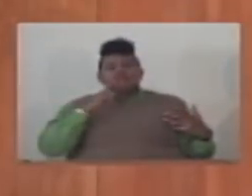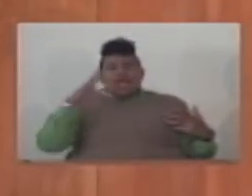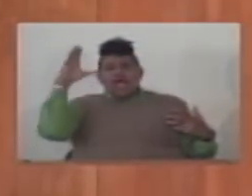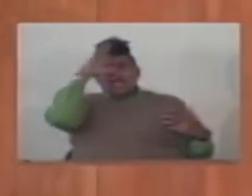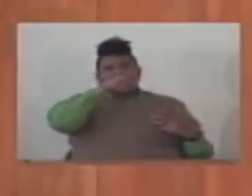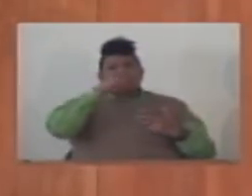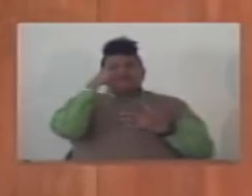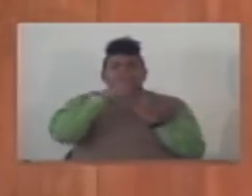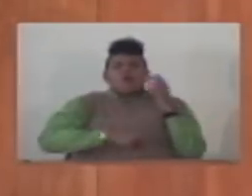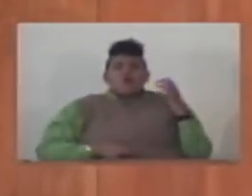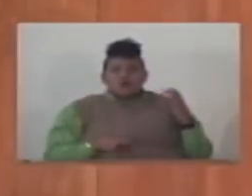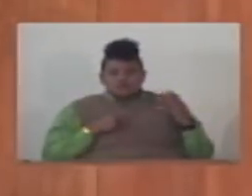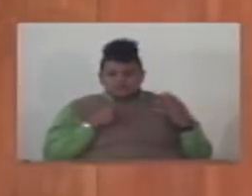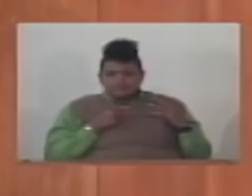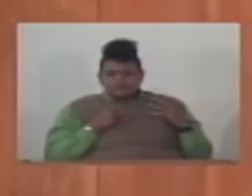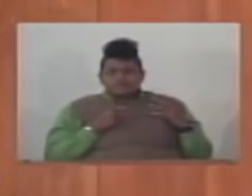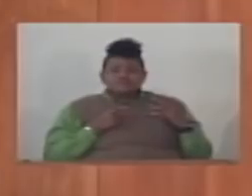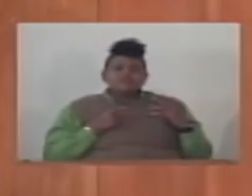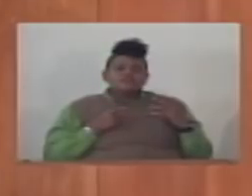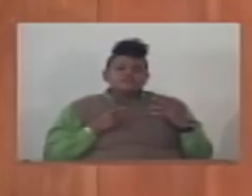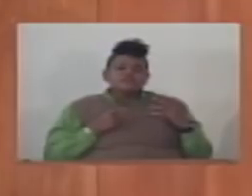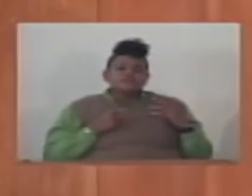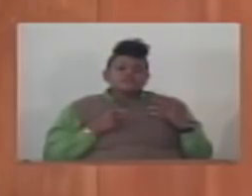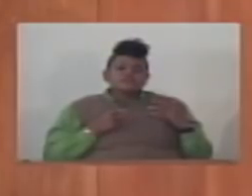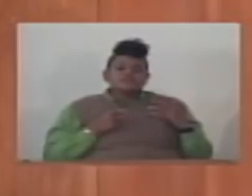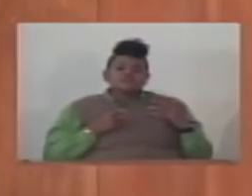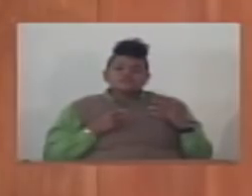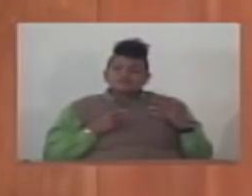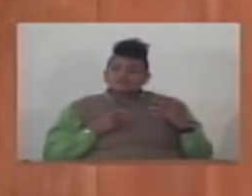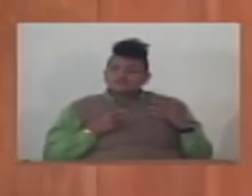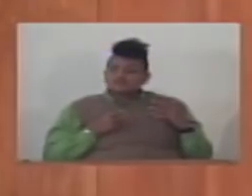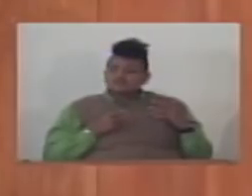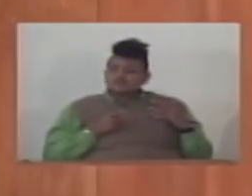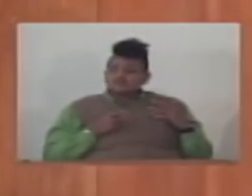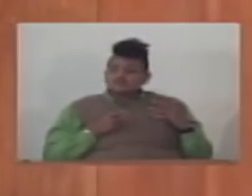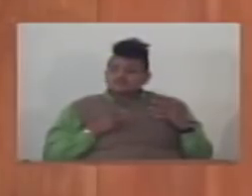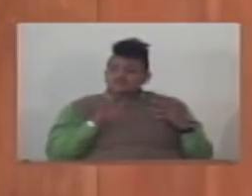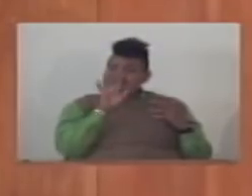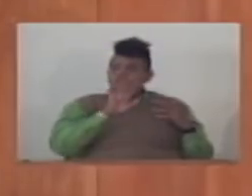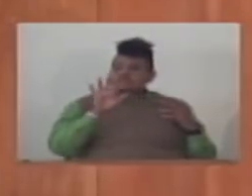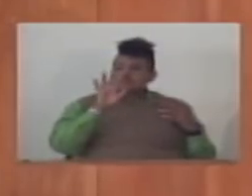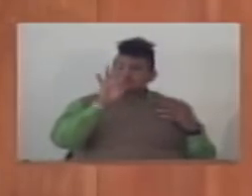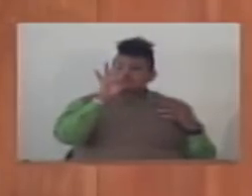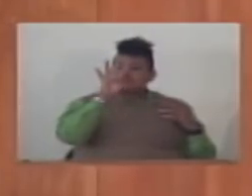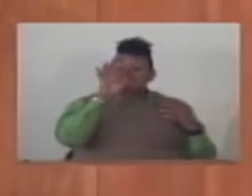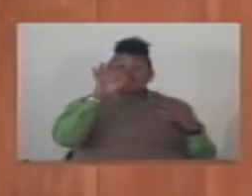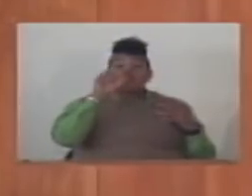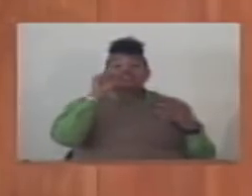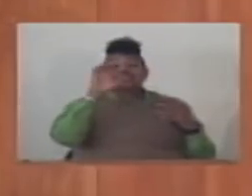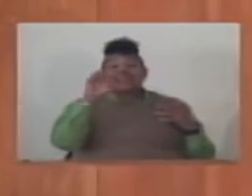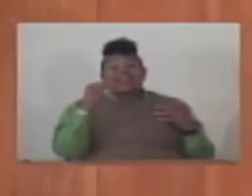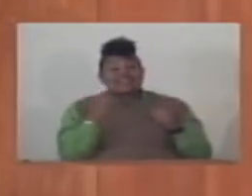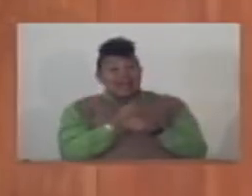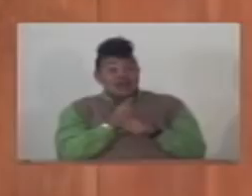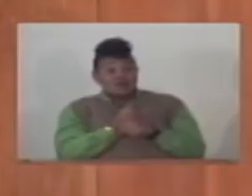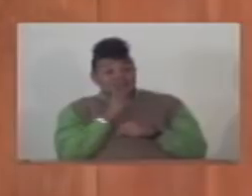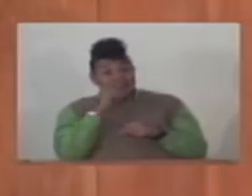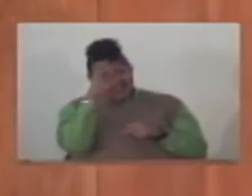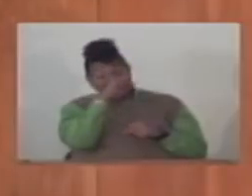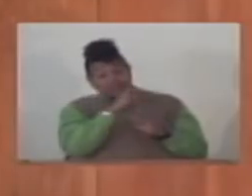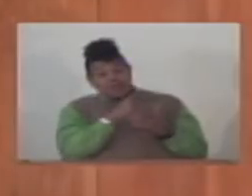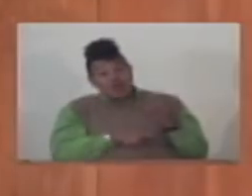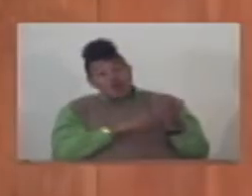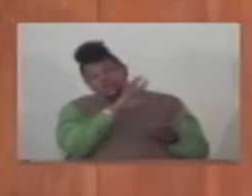estimated cost is of the just under 400 cases annually, Mr. Speaker,